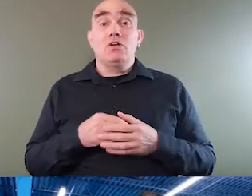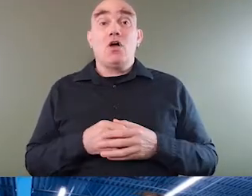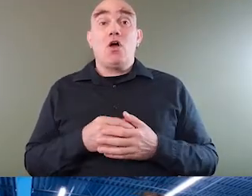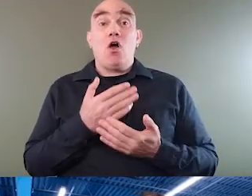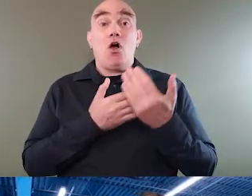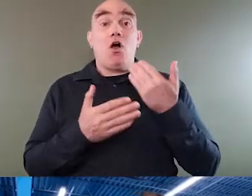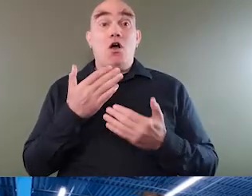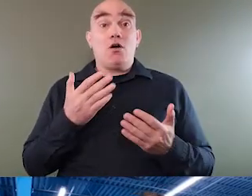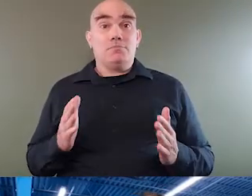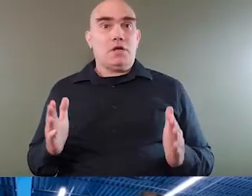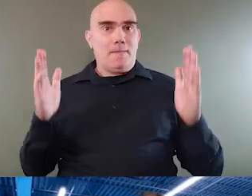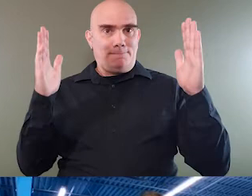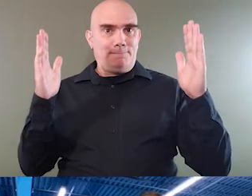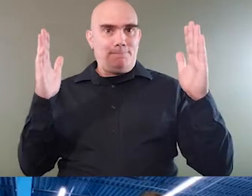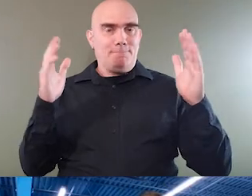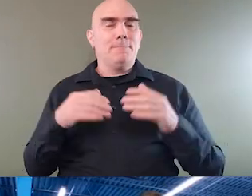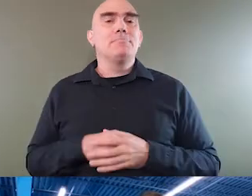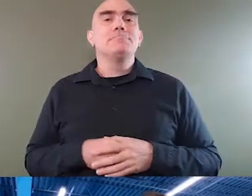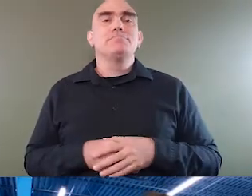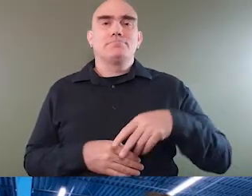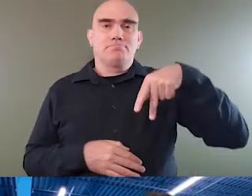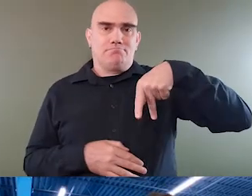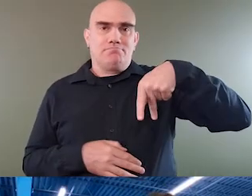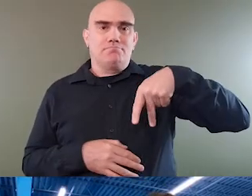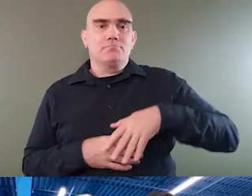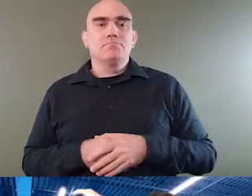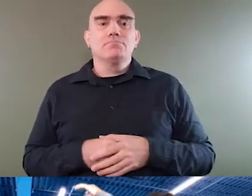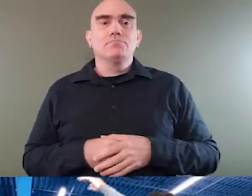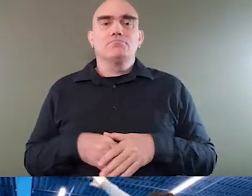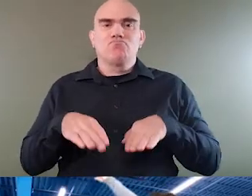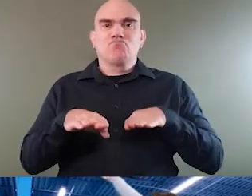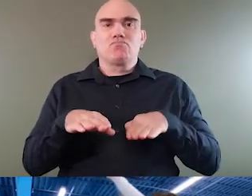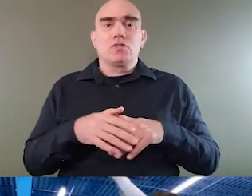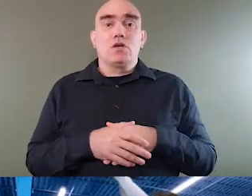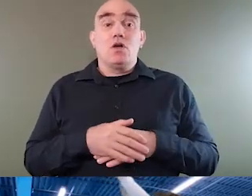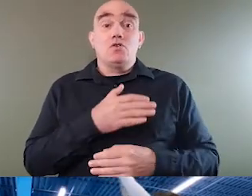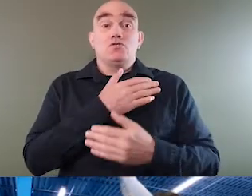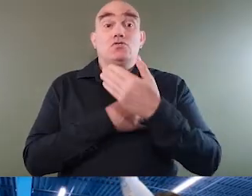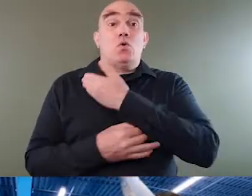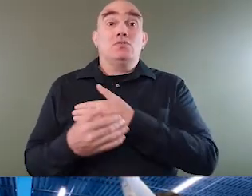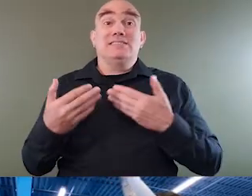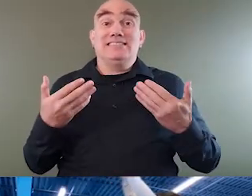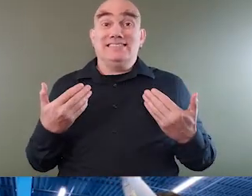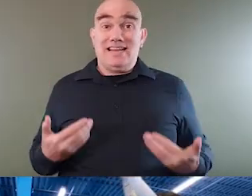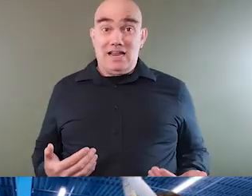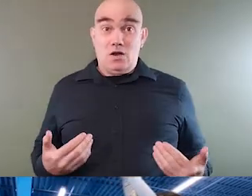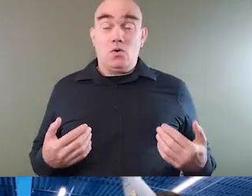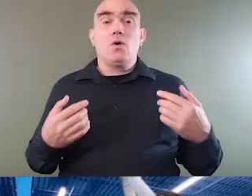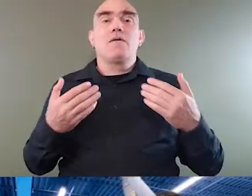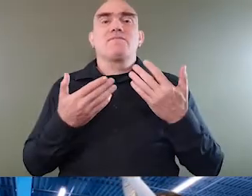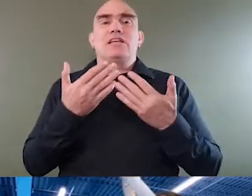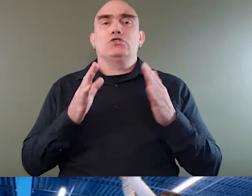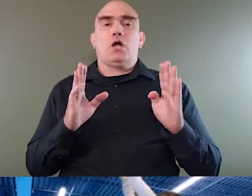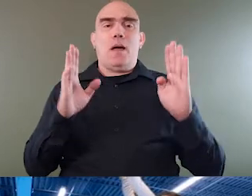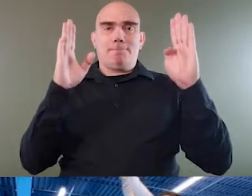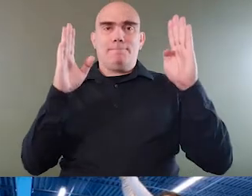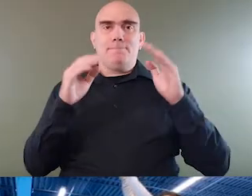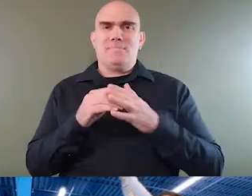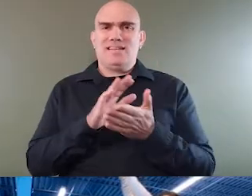space. Arms up, shoulders down, fingers reaching. Nice, friends.